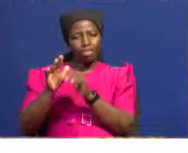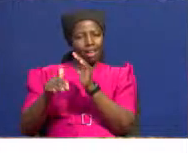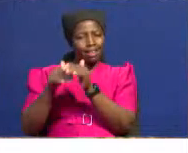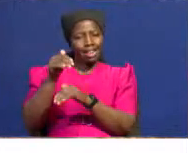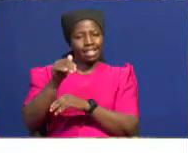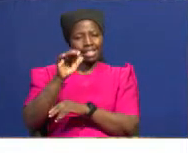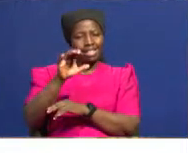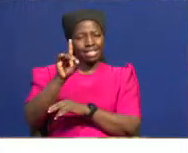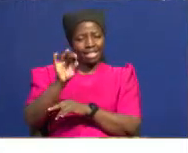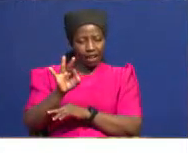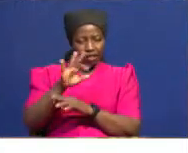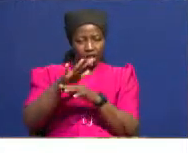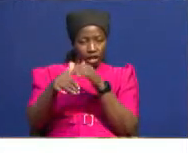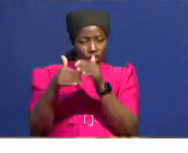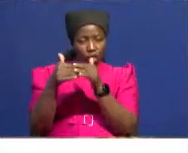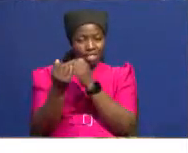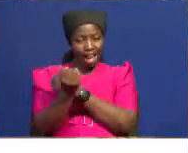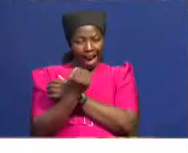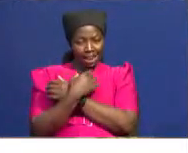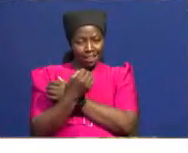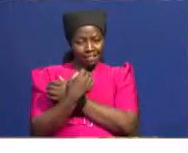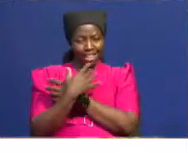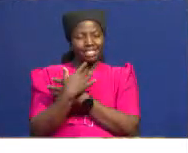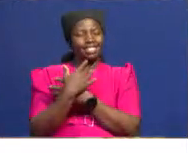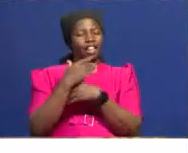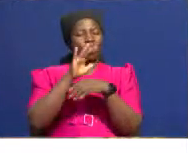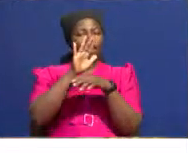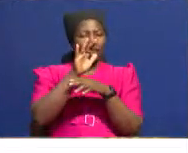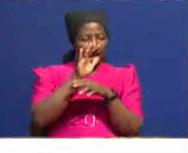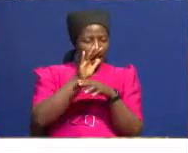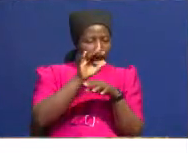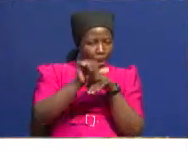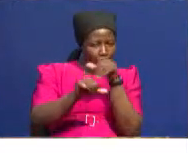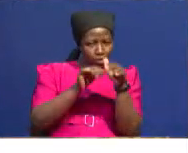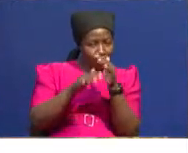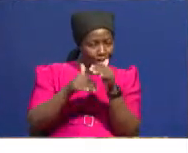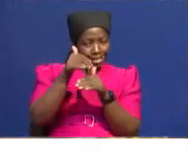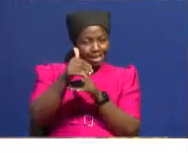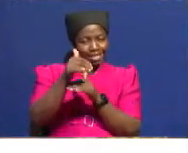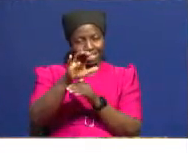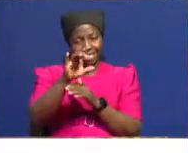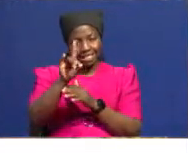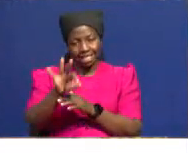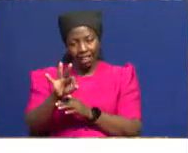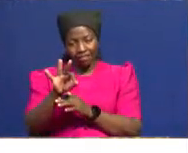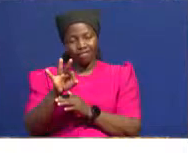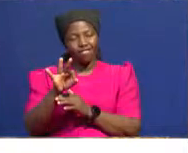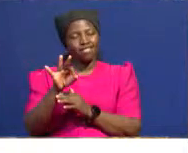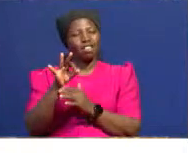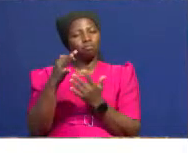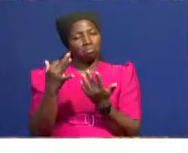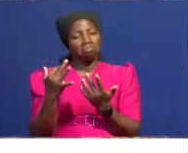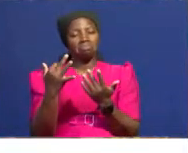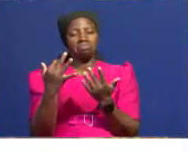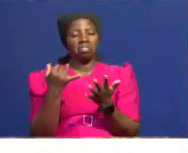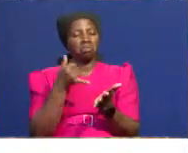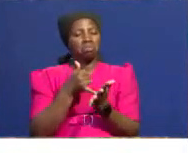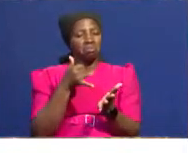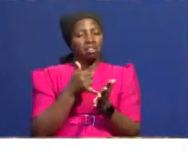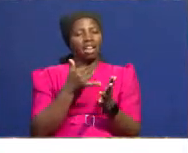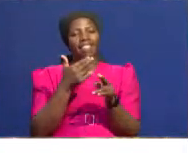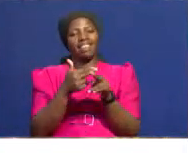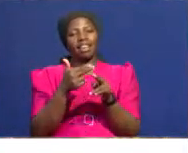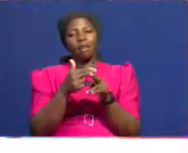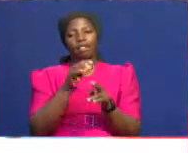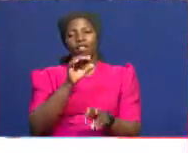and all the advice that I got about the next CDF did not include the name of General